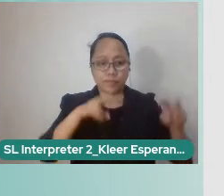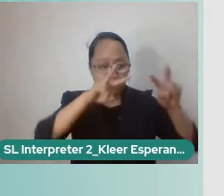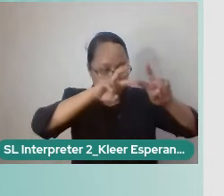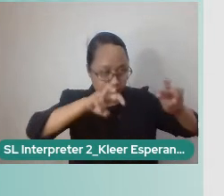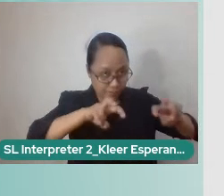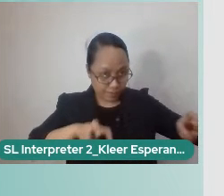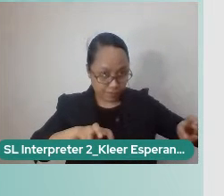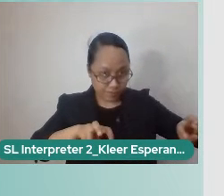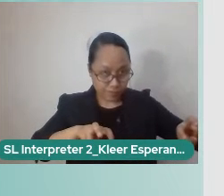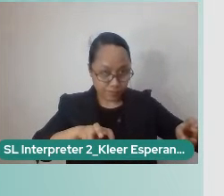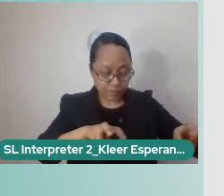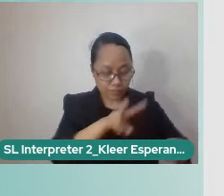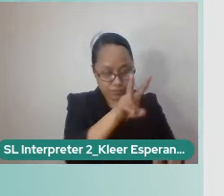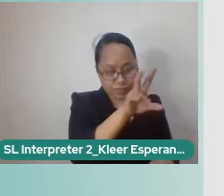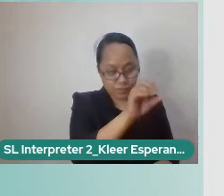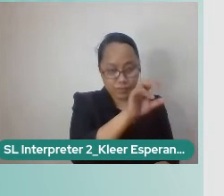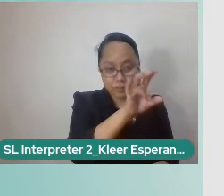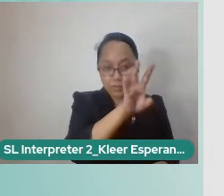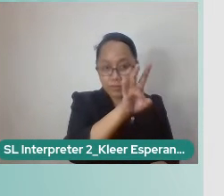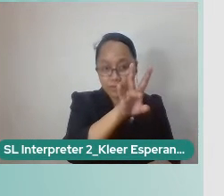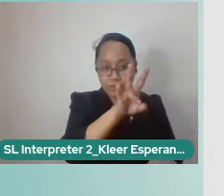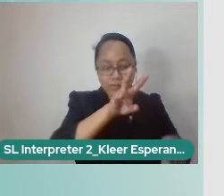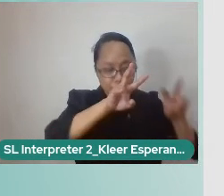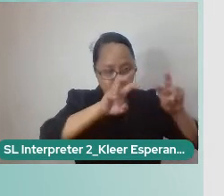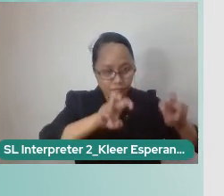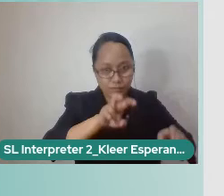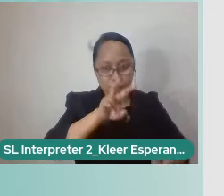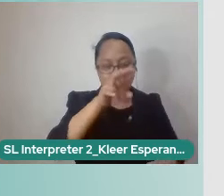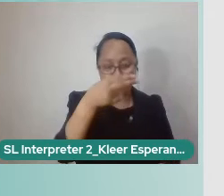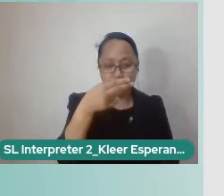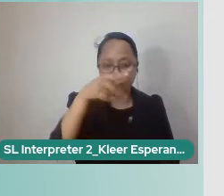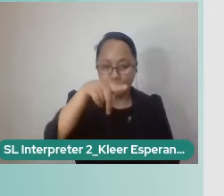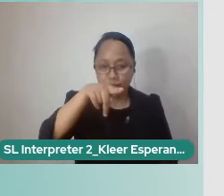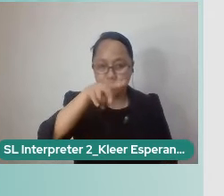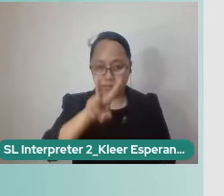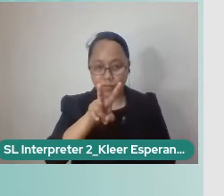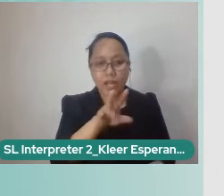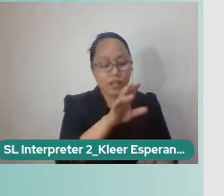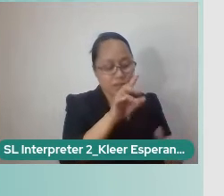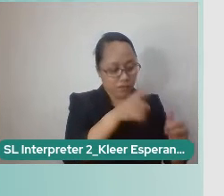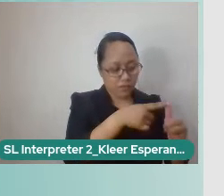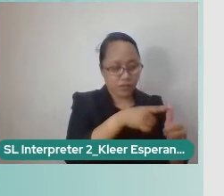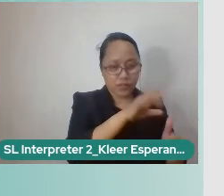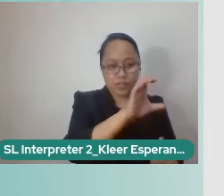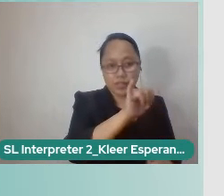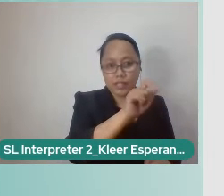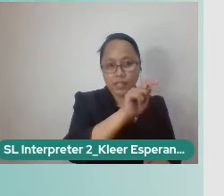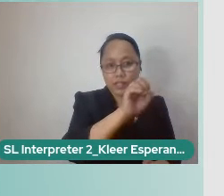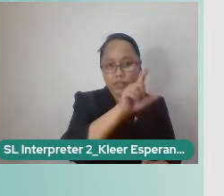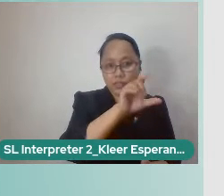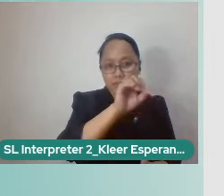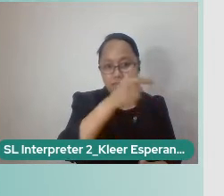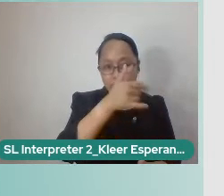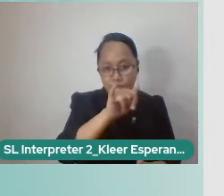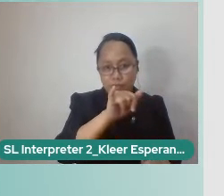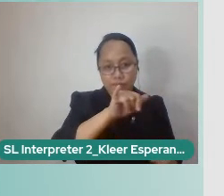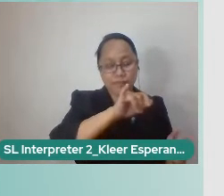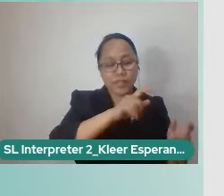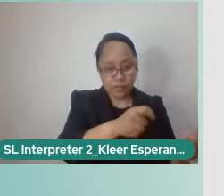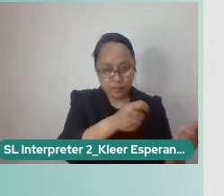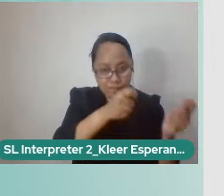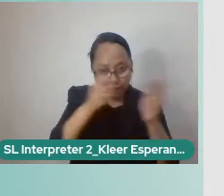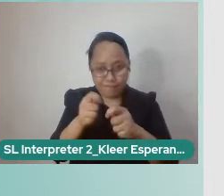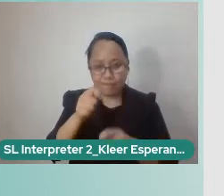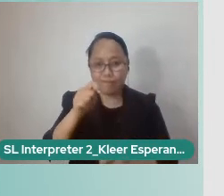to fit together with the HPV vaccination program. And 5 years ago now, in 2017, we transitioned from 2 yearly